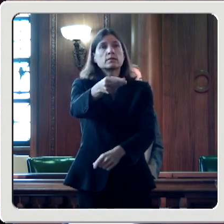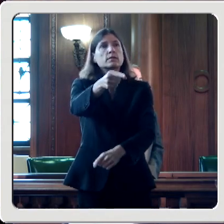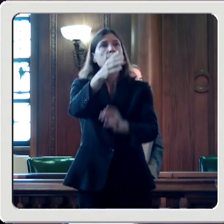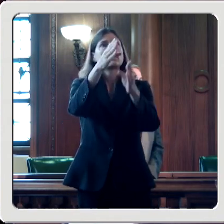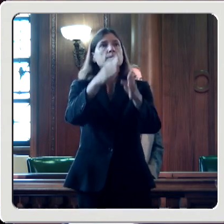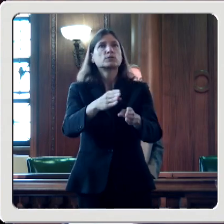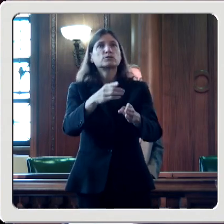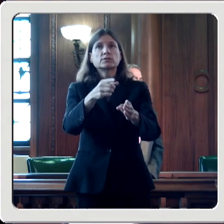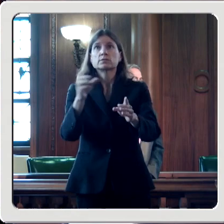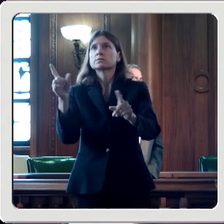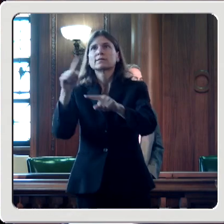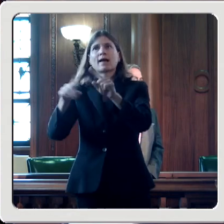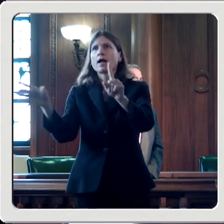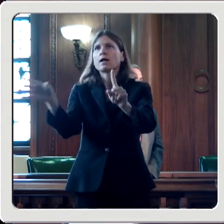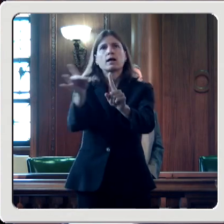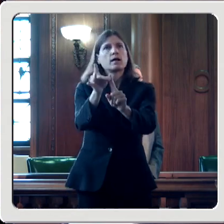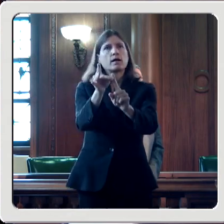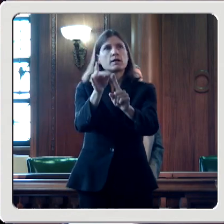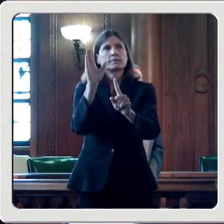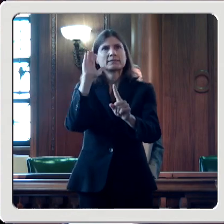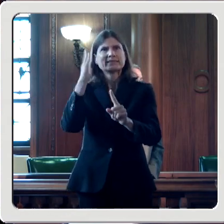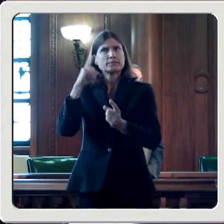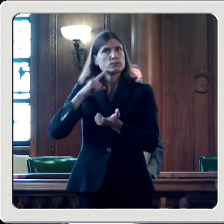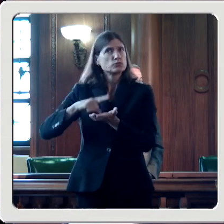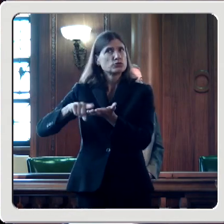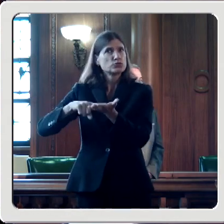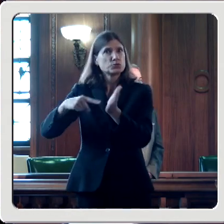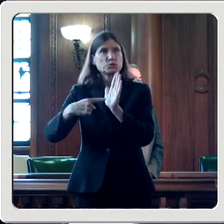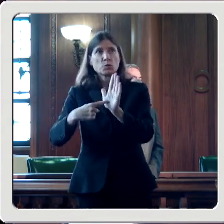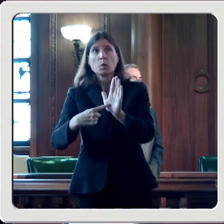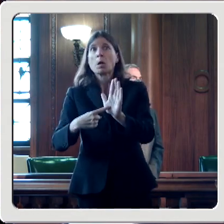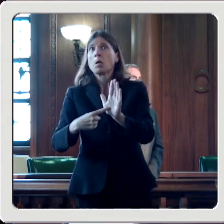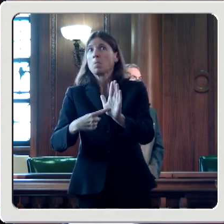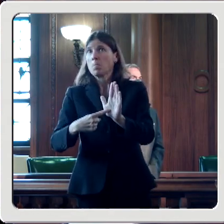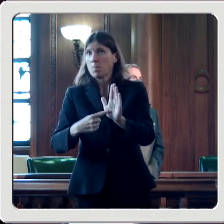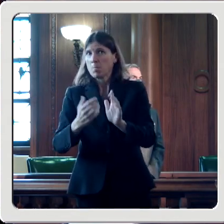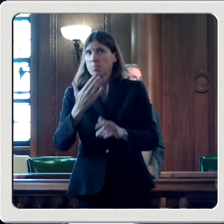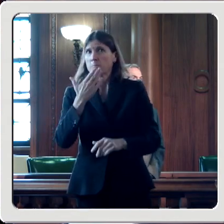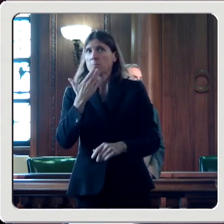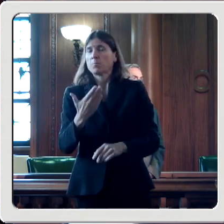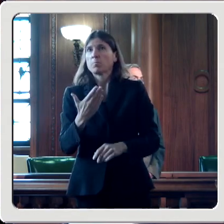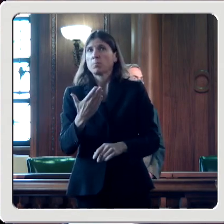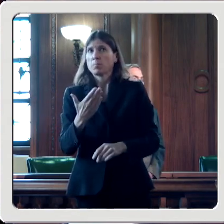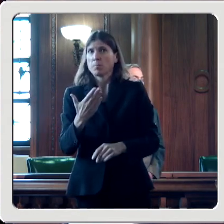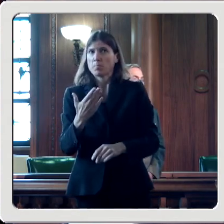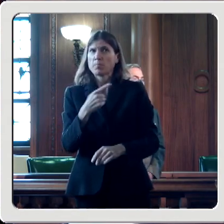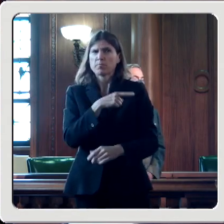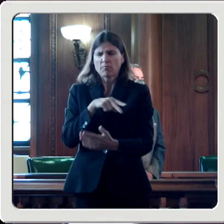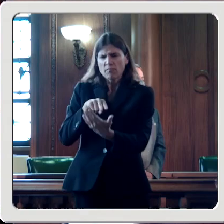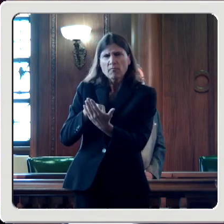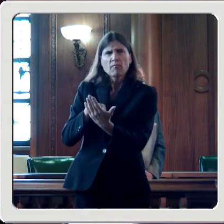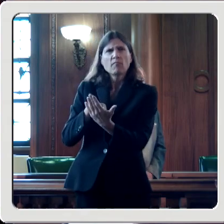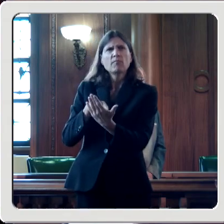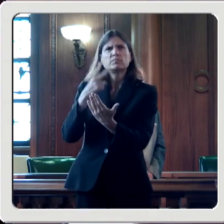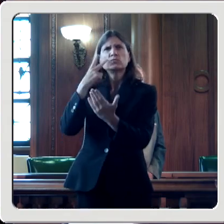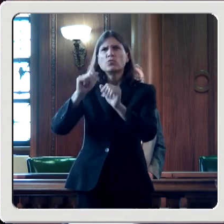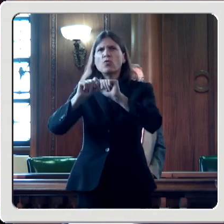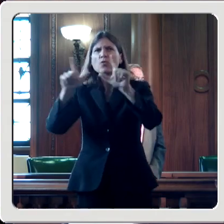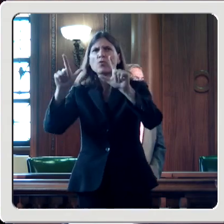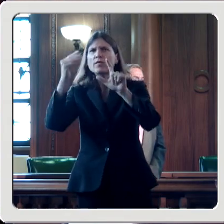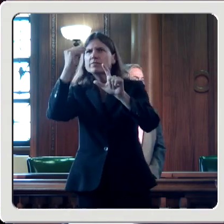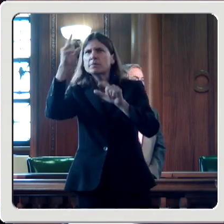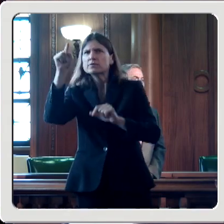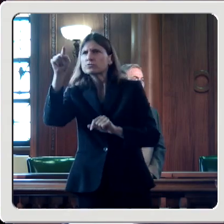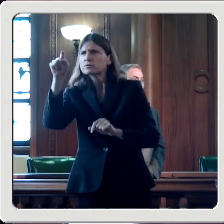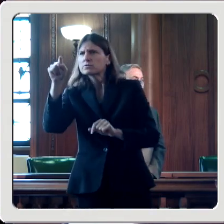antibodies. It's given to people, and there have been conflicting studies with regard to its effectiveness.